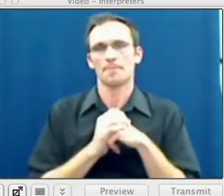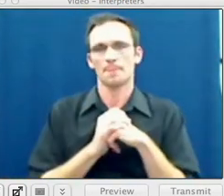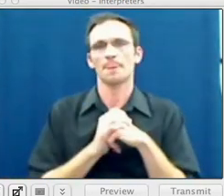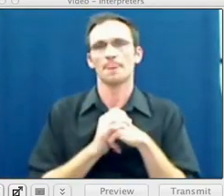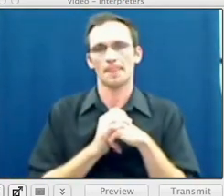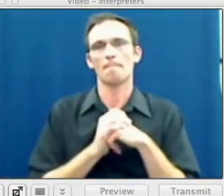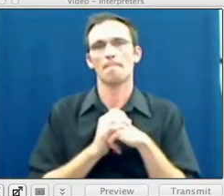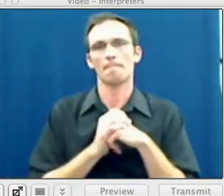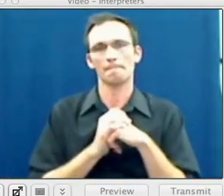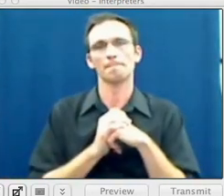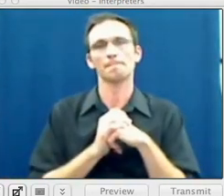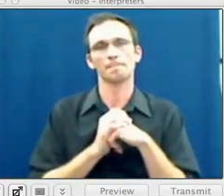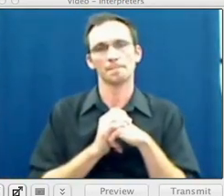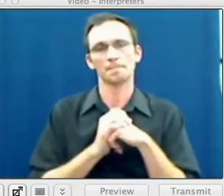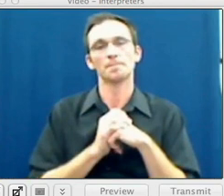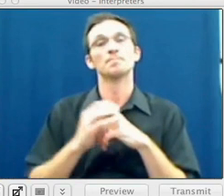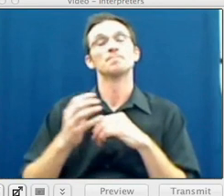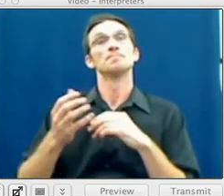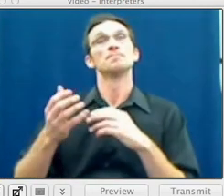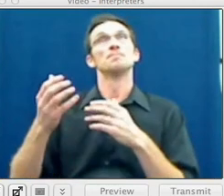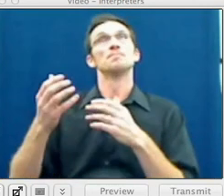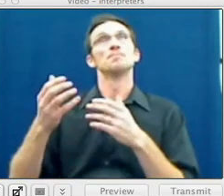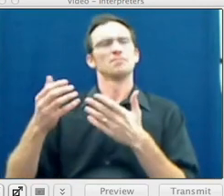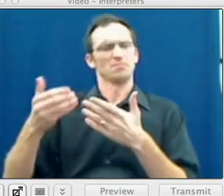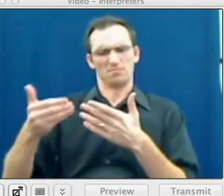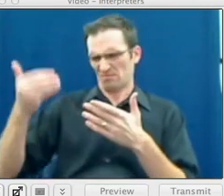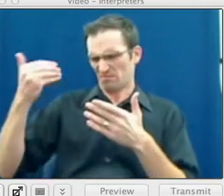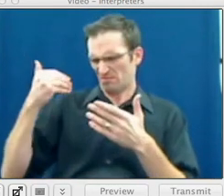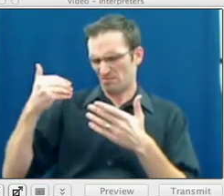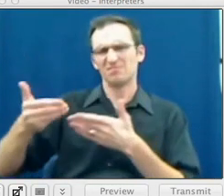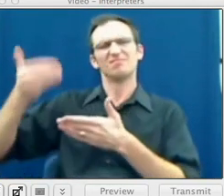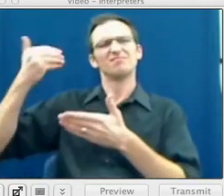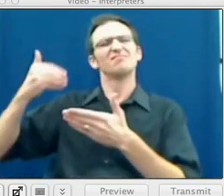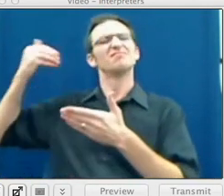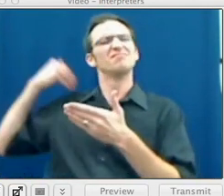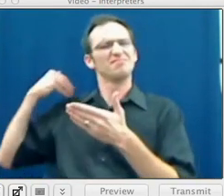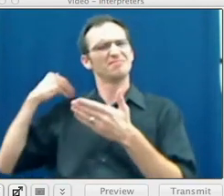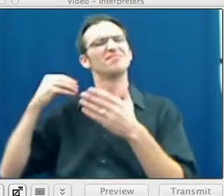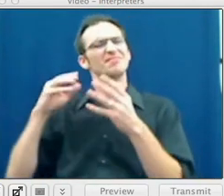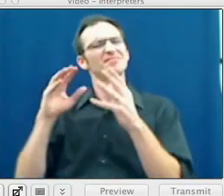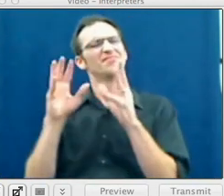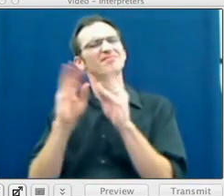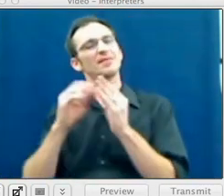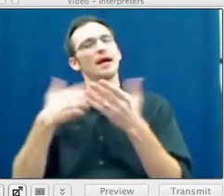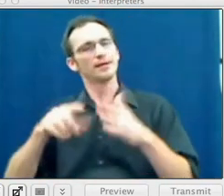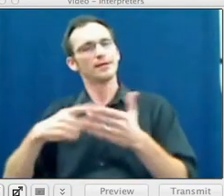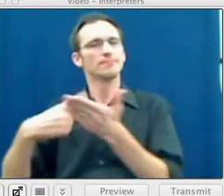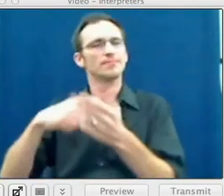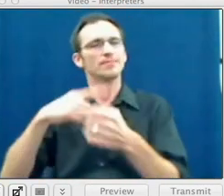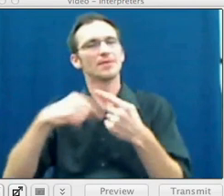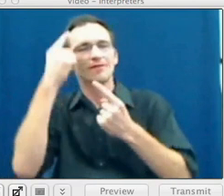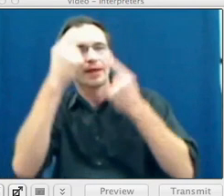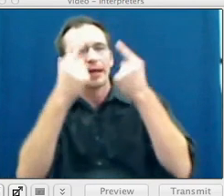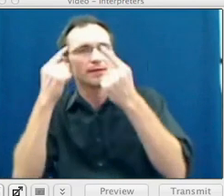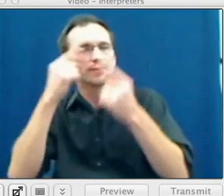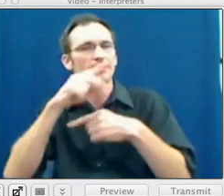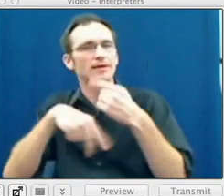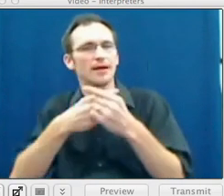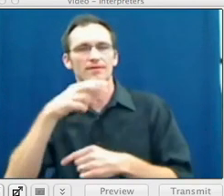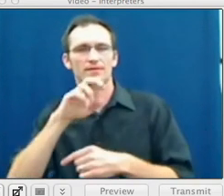In the first session, I believe, I talked a little bit about reflective practices and said that all practice professions utilize